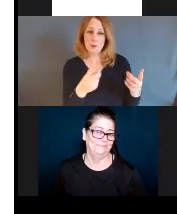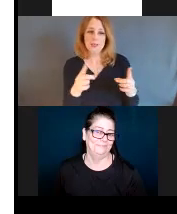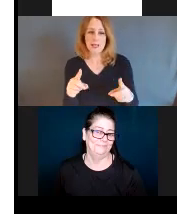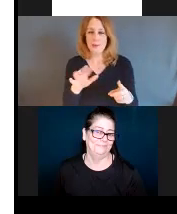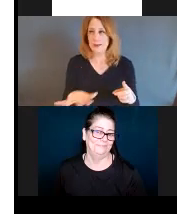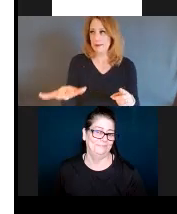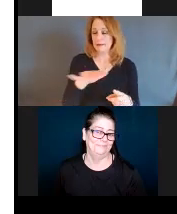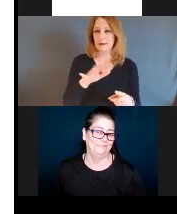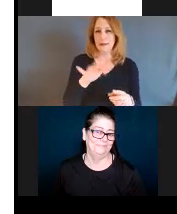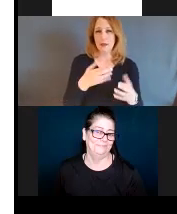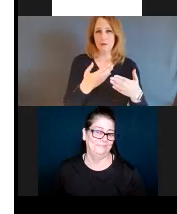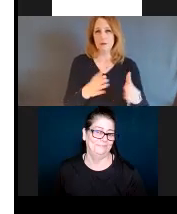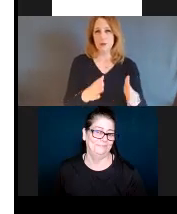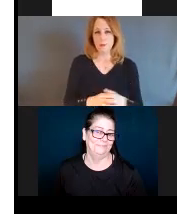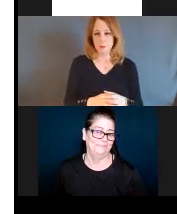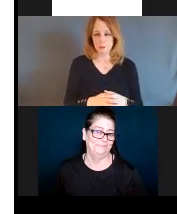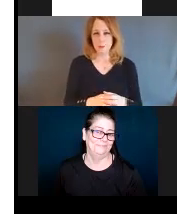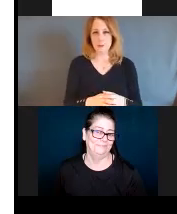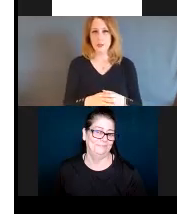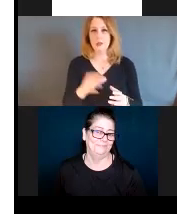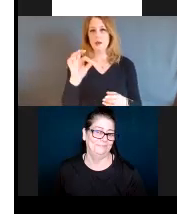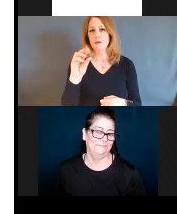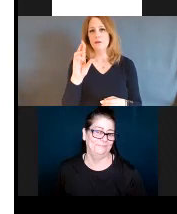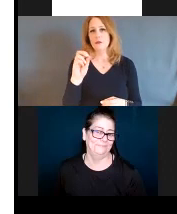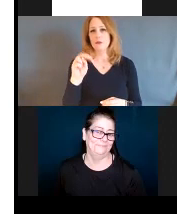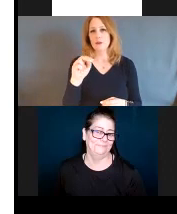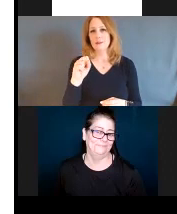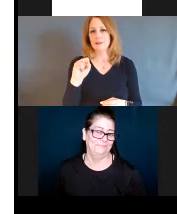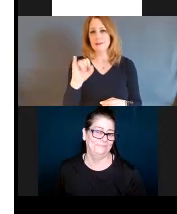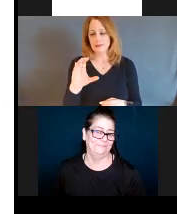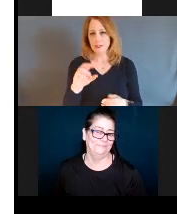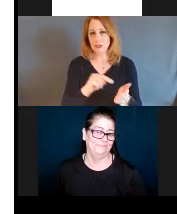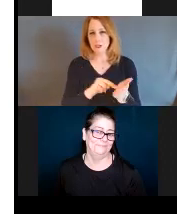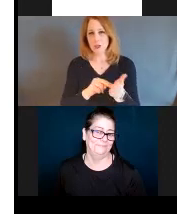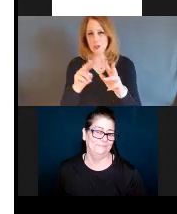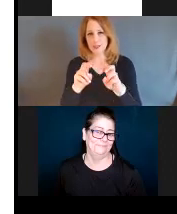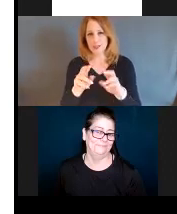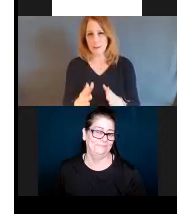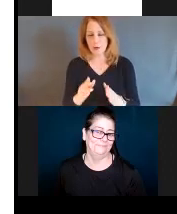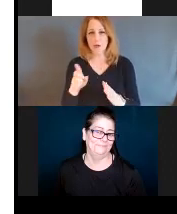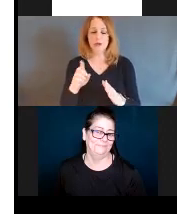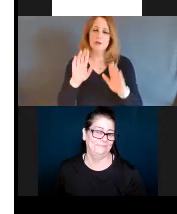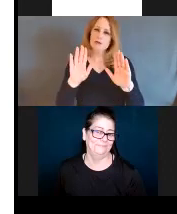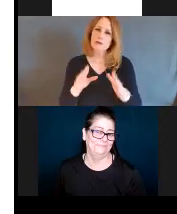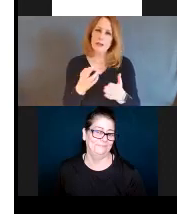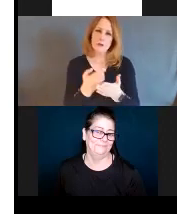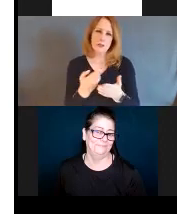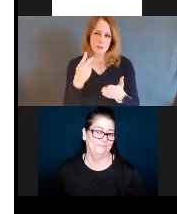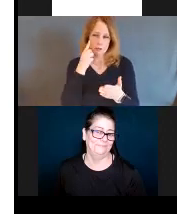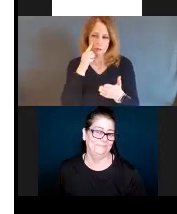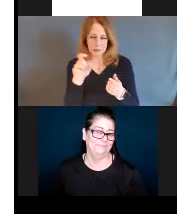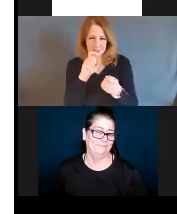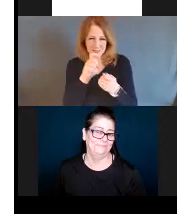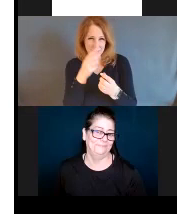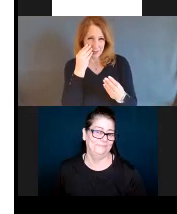room. The forensic nurse examiner is a great resource for providing specific information on